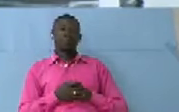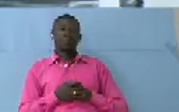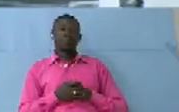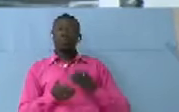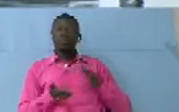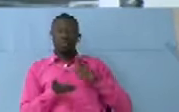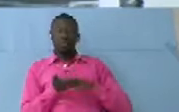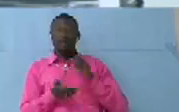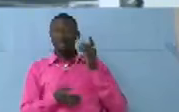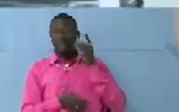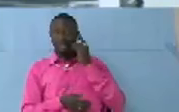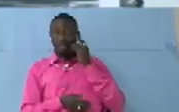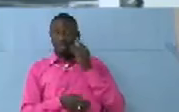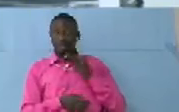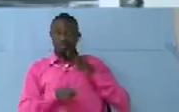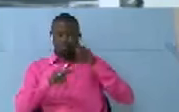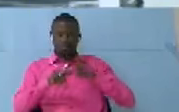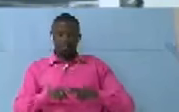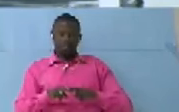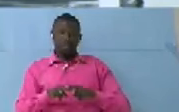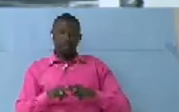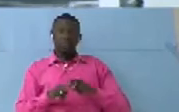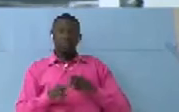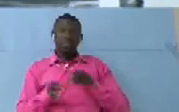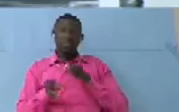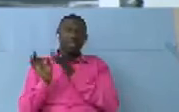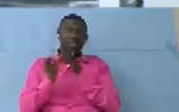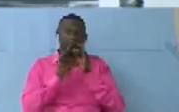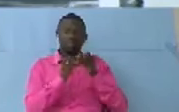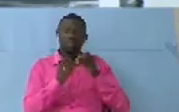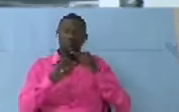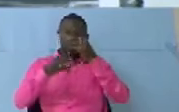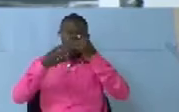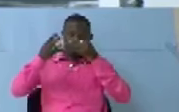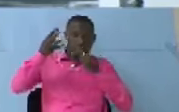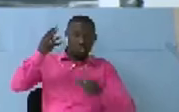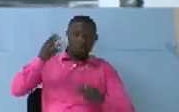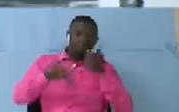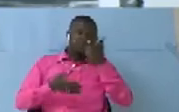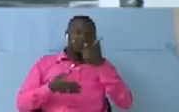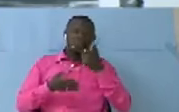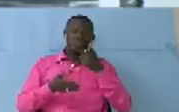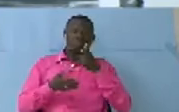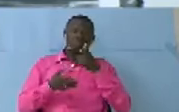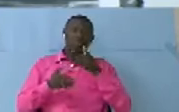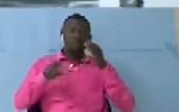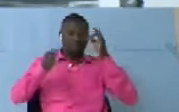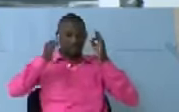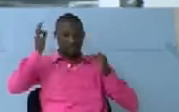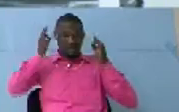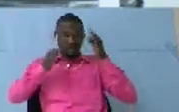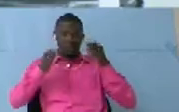on that day, I was made to sit down and I was read 7 charges.